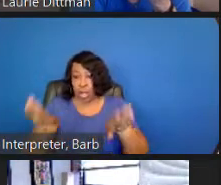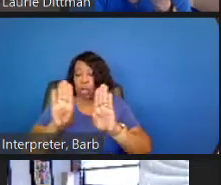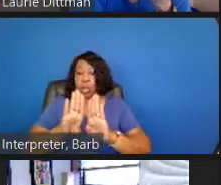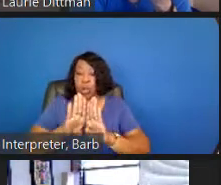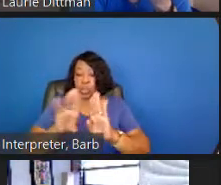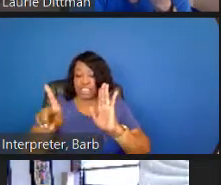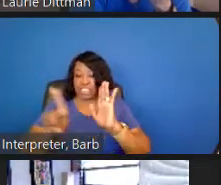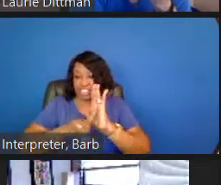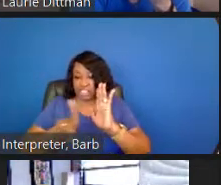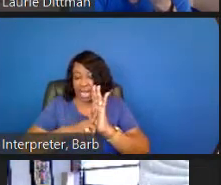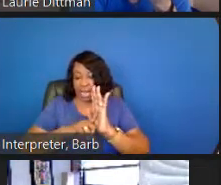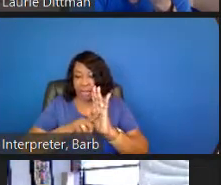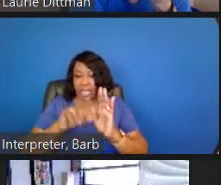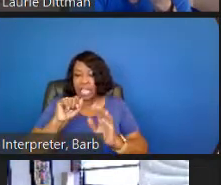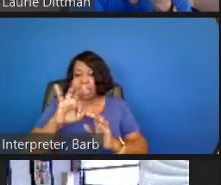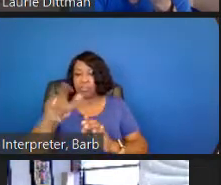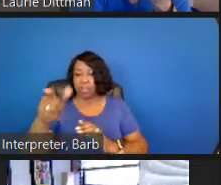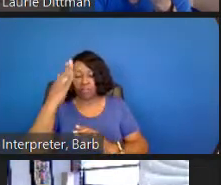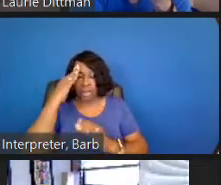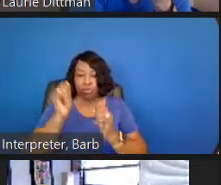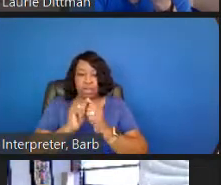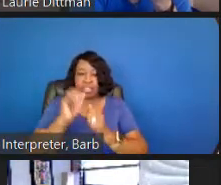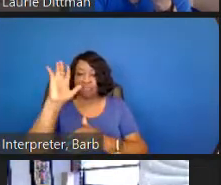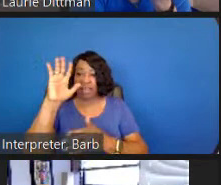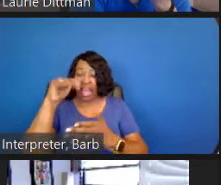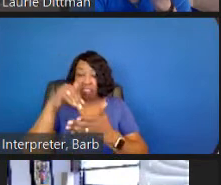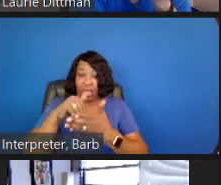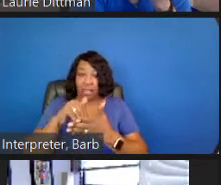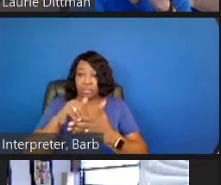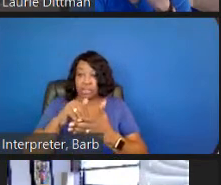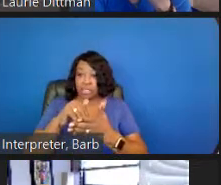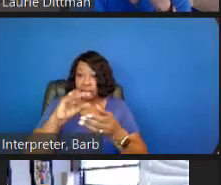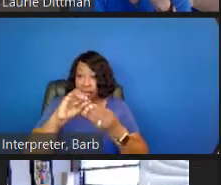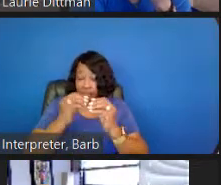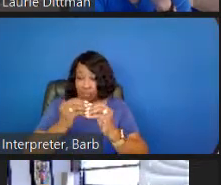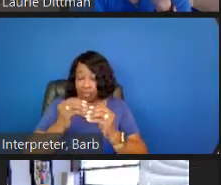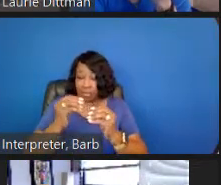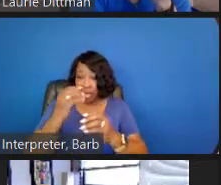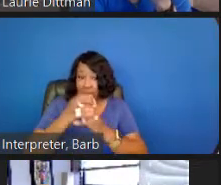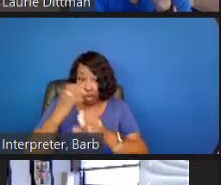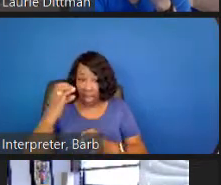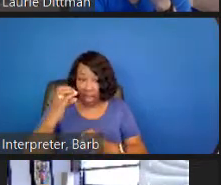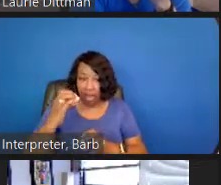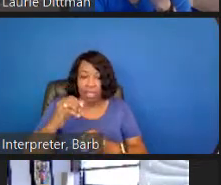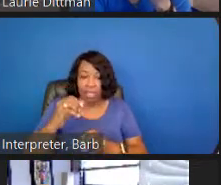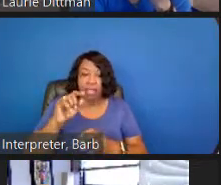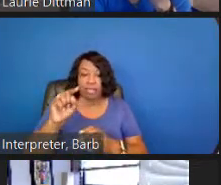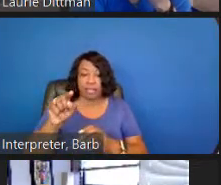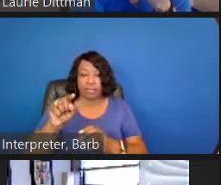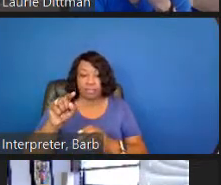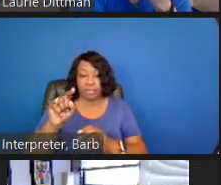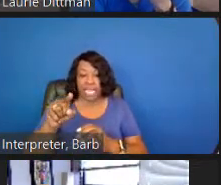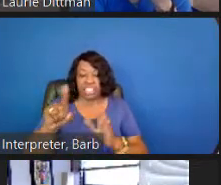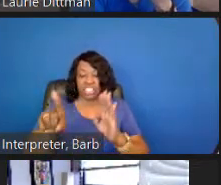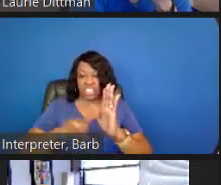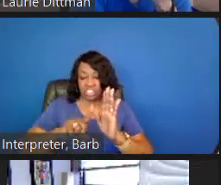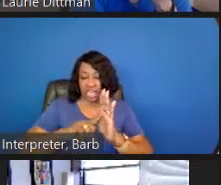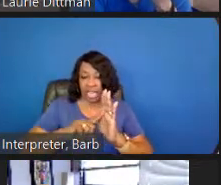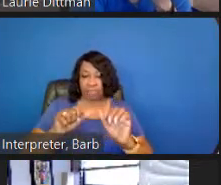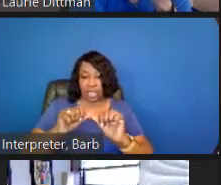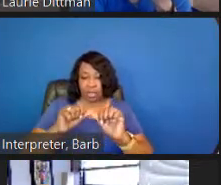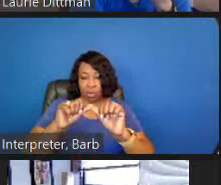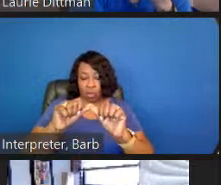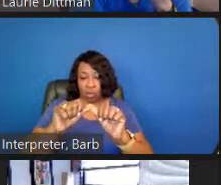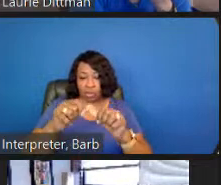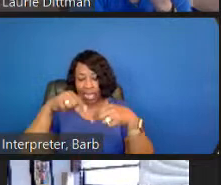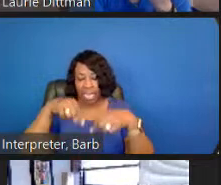you're familiar with the 5000 series cars, there's like this ding dong type of chime that goes as the door is